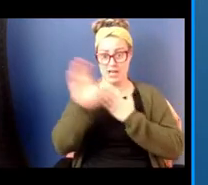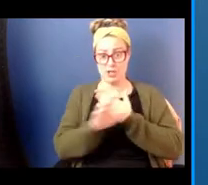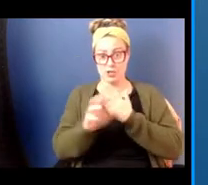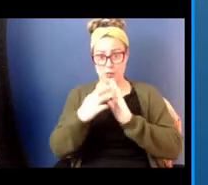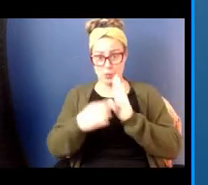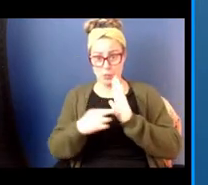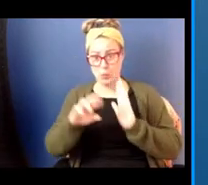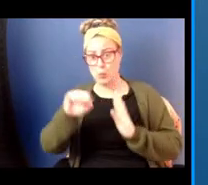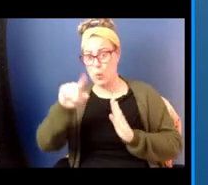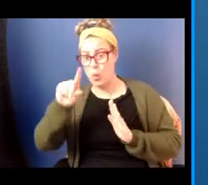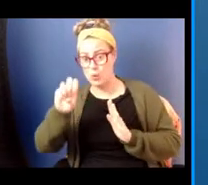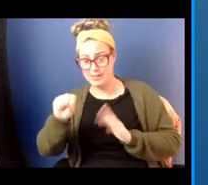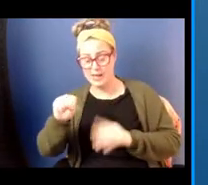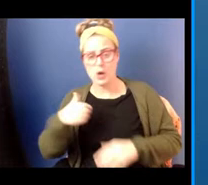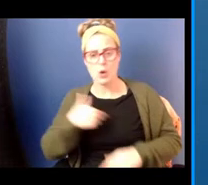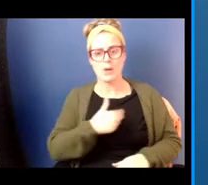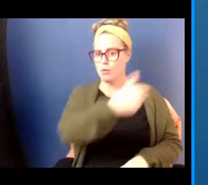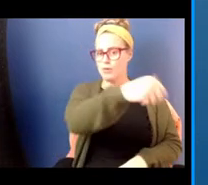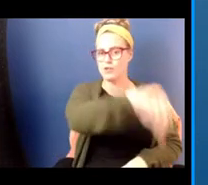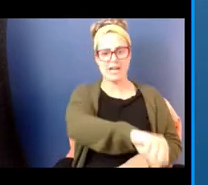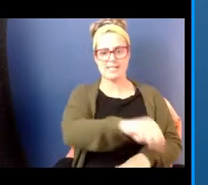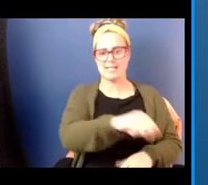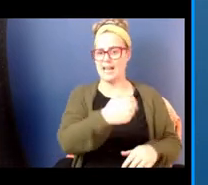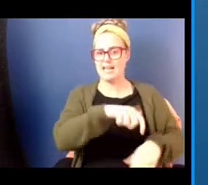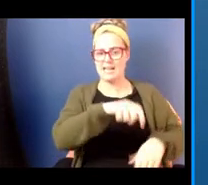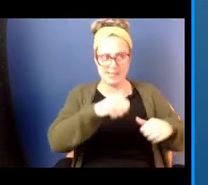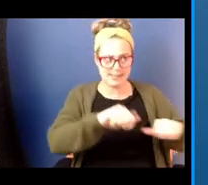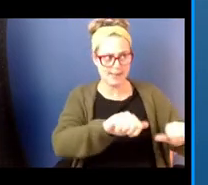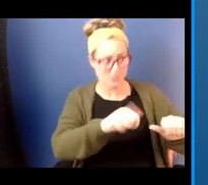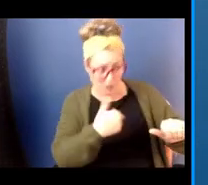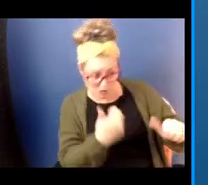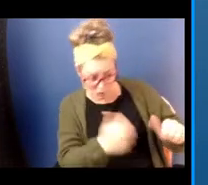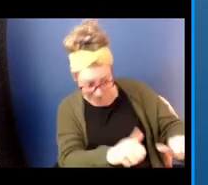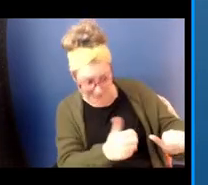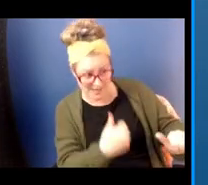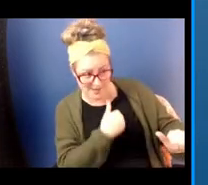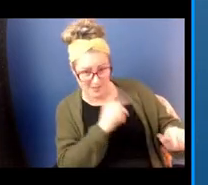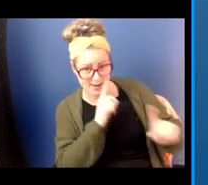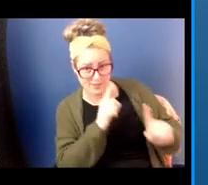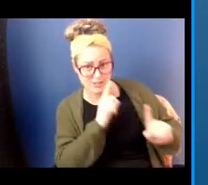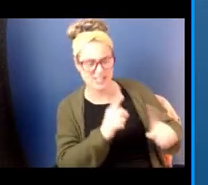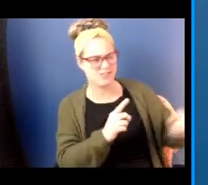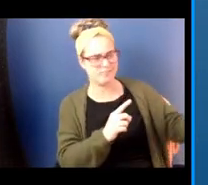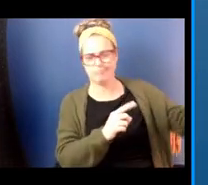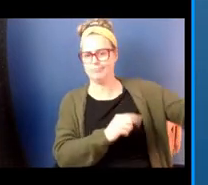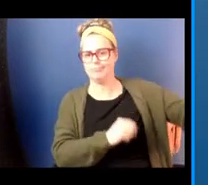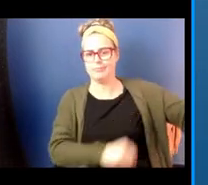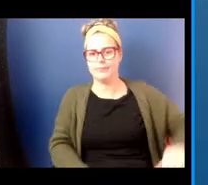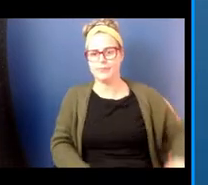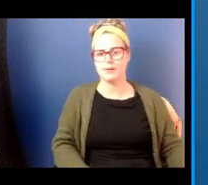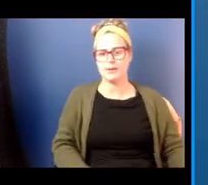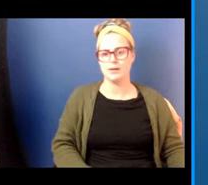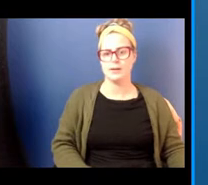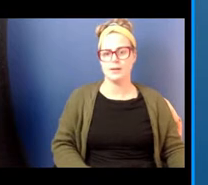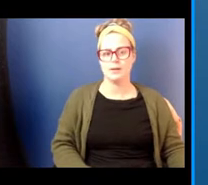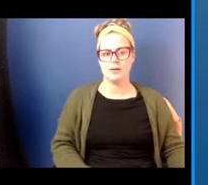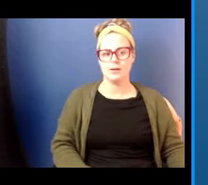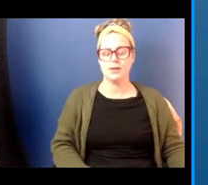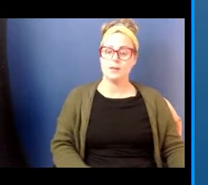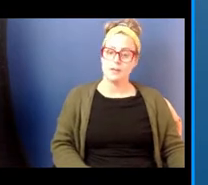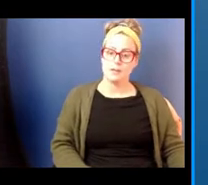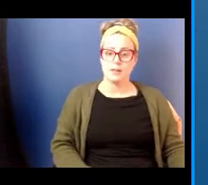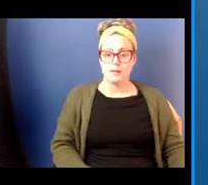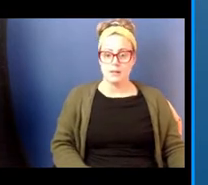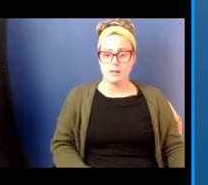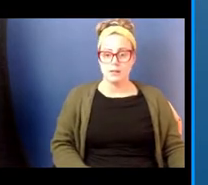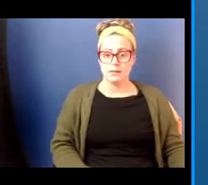in any attempt to have that conversation uh that tells you something about the